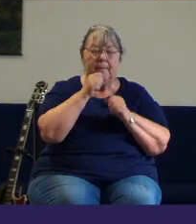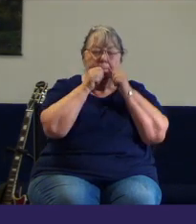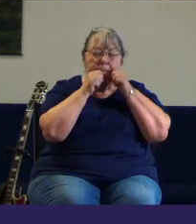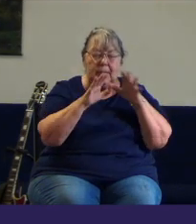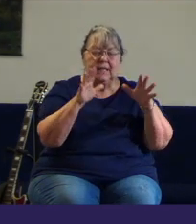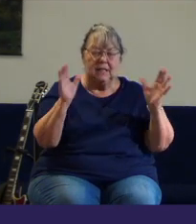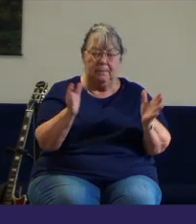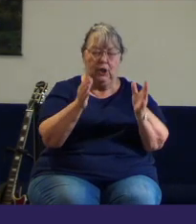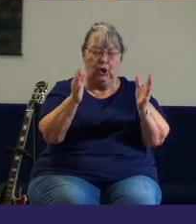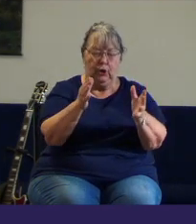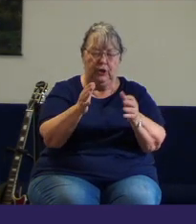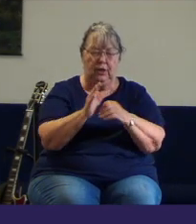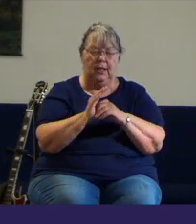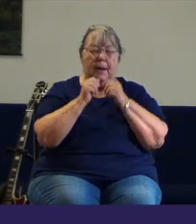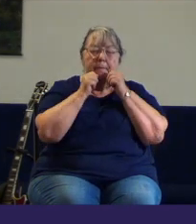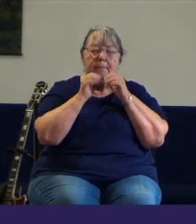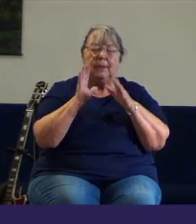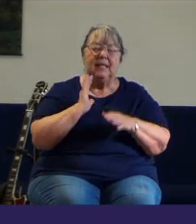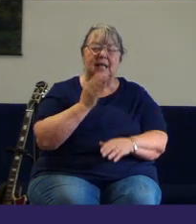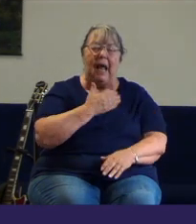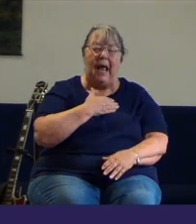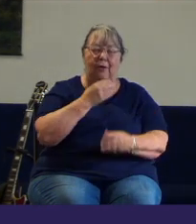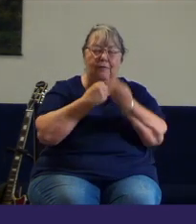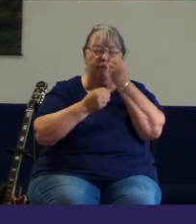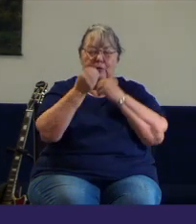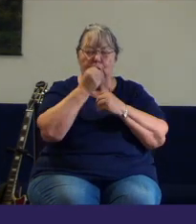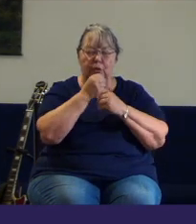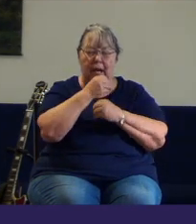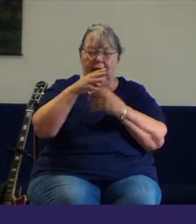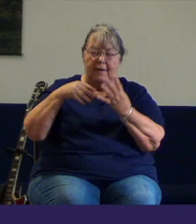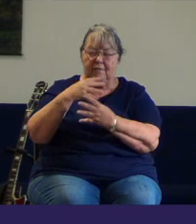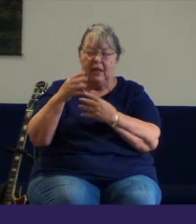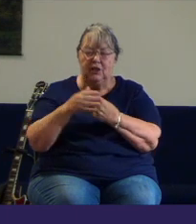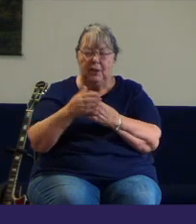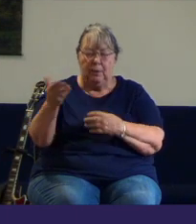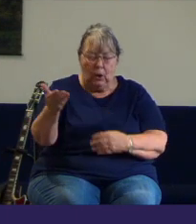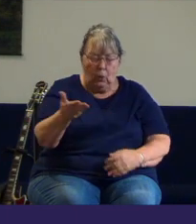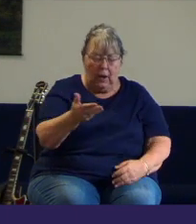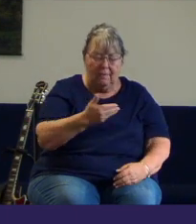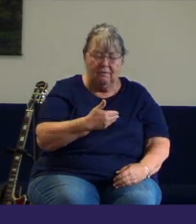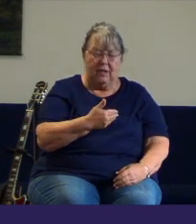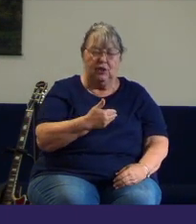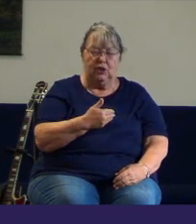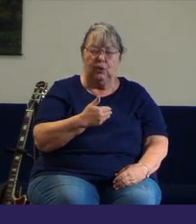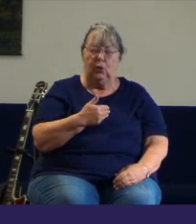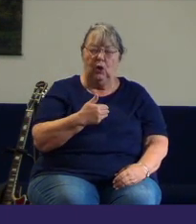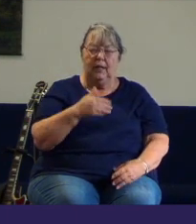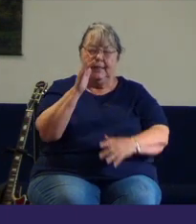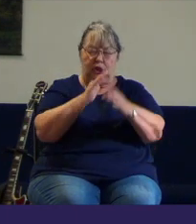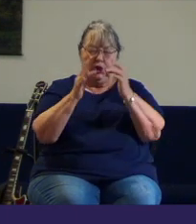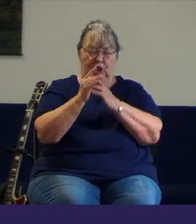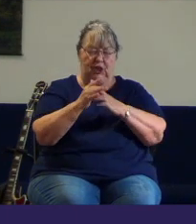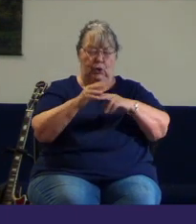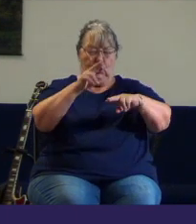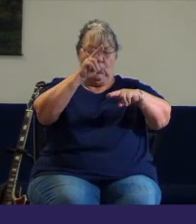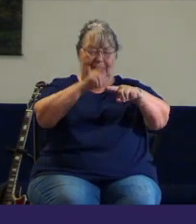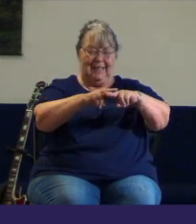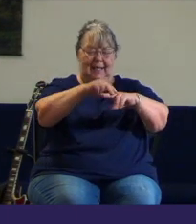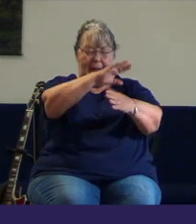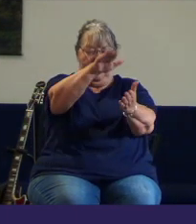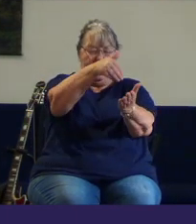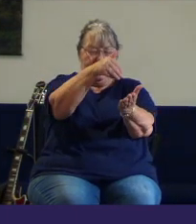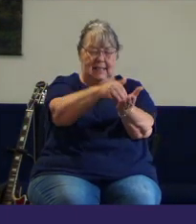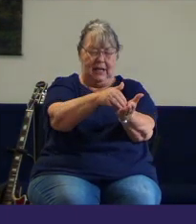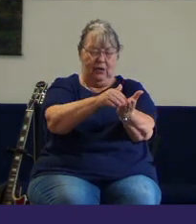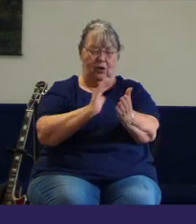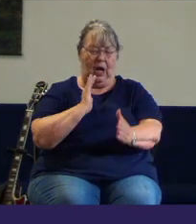Father, we pray that You would bless our food and our fellowship. We invite You, dear Jesus, to be sitting at the center of